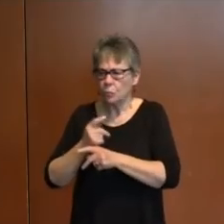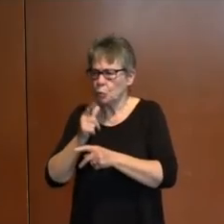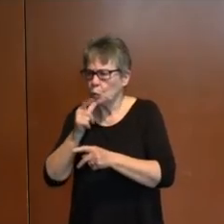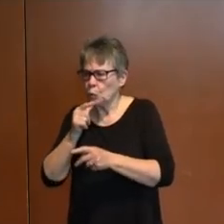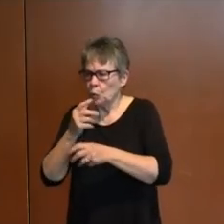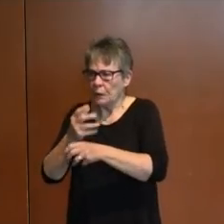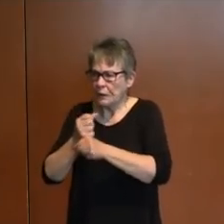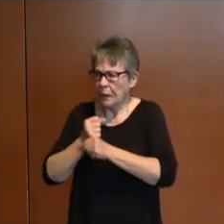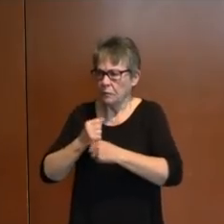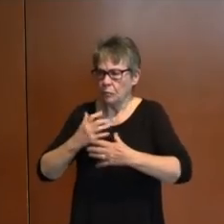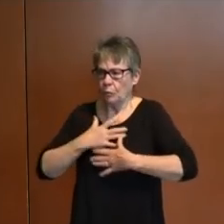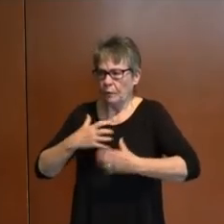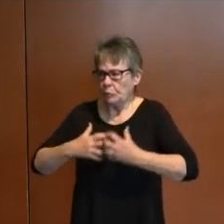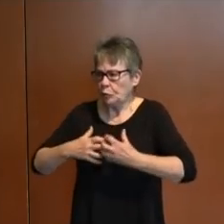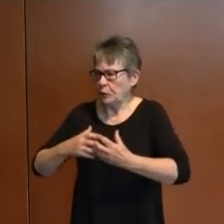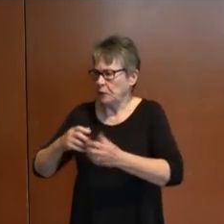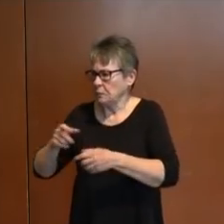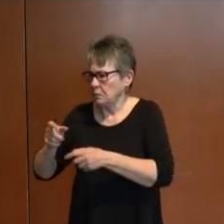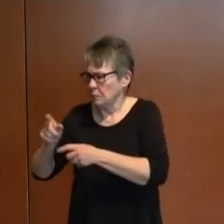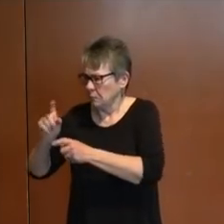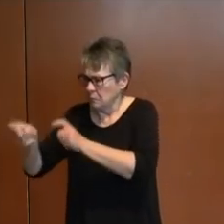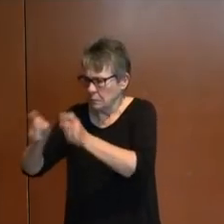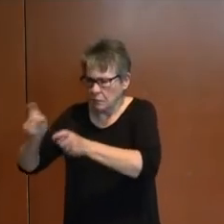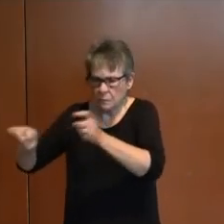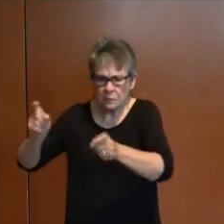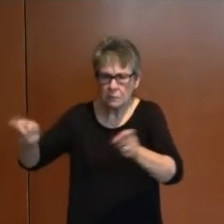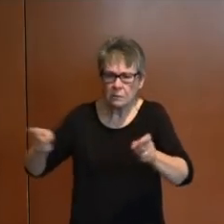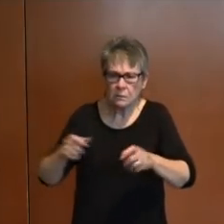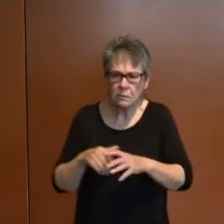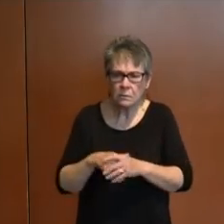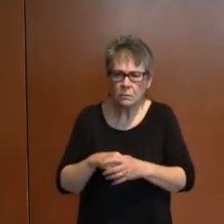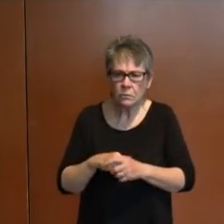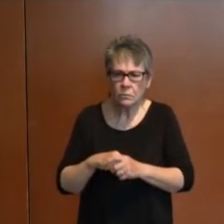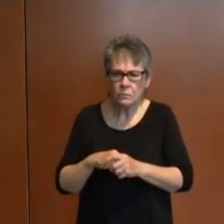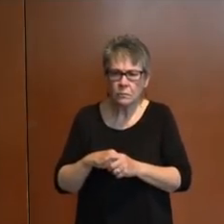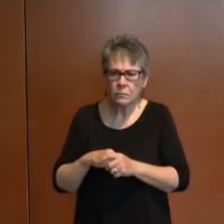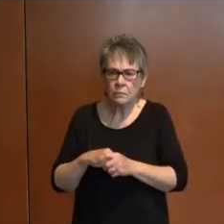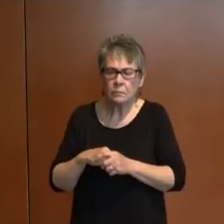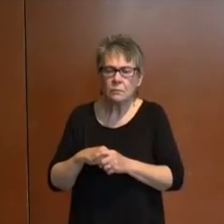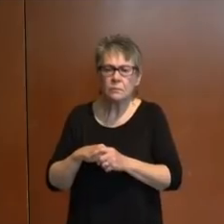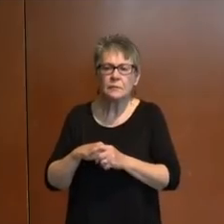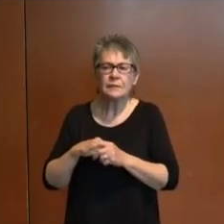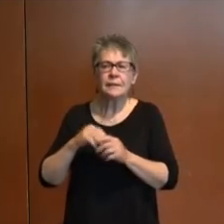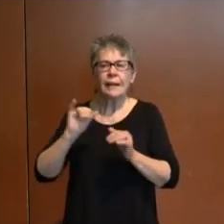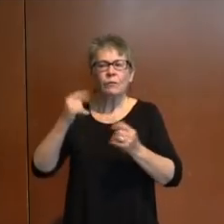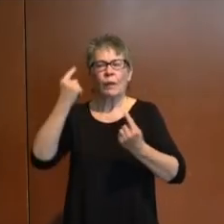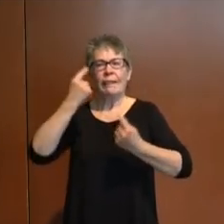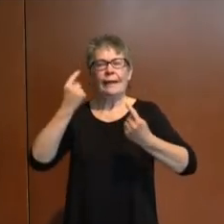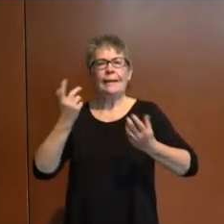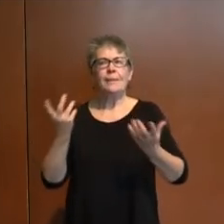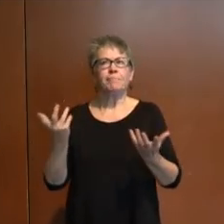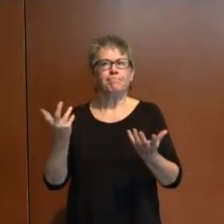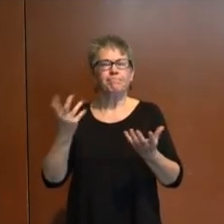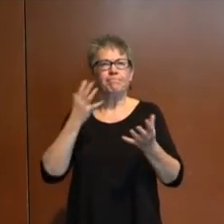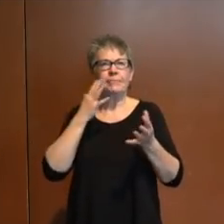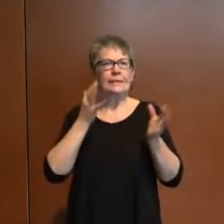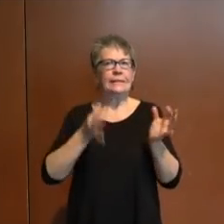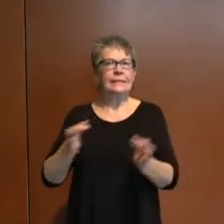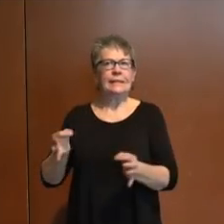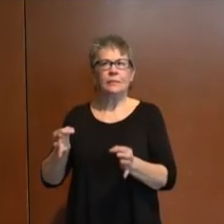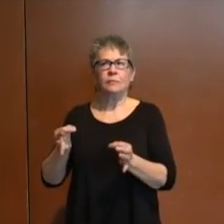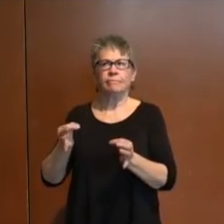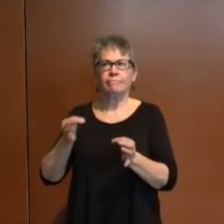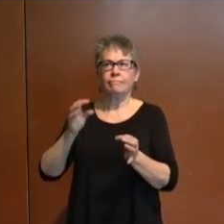considerations of the availability of particularly life-saving modalities